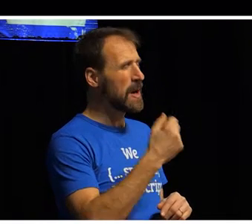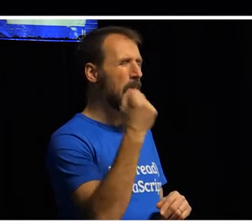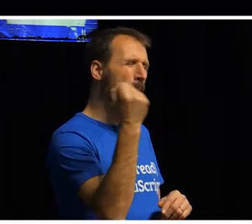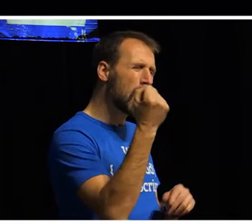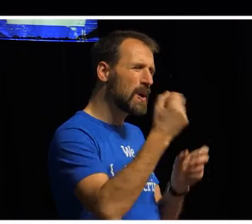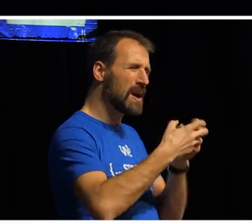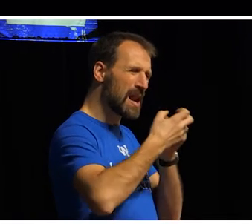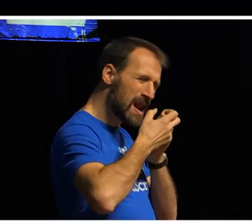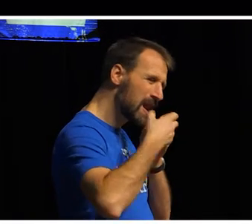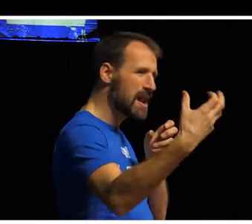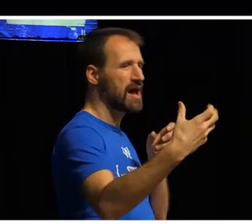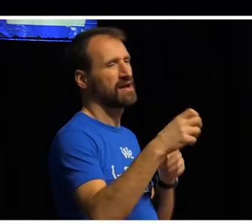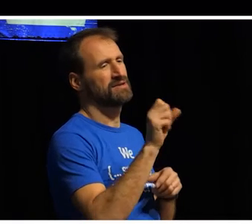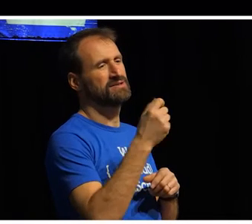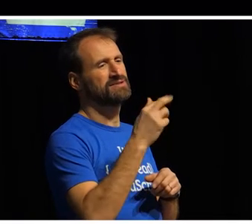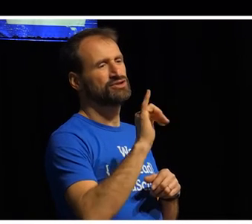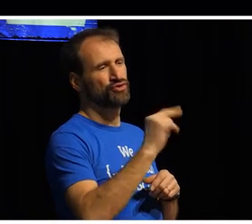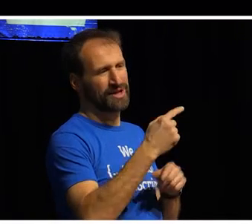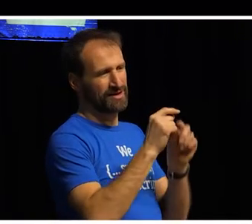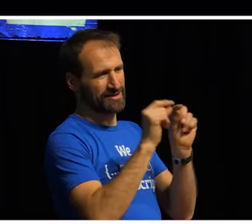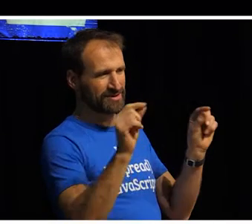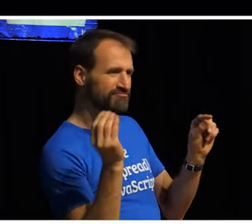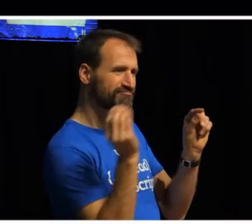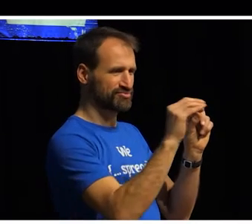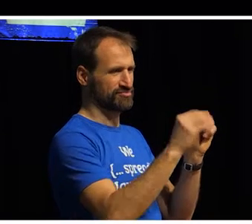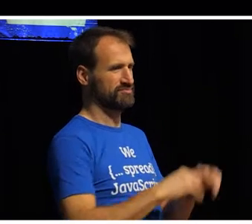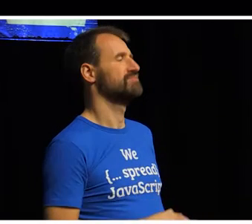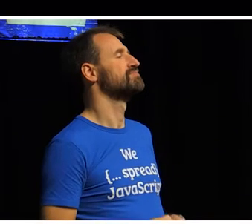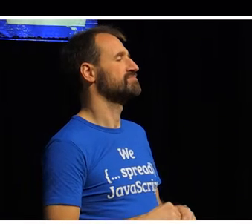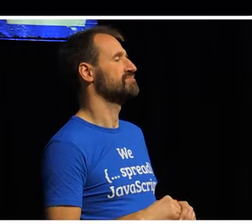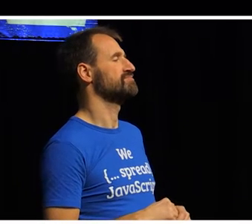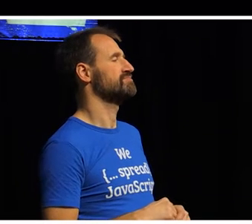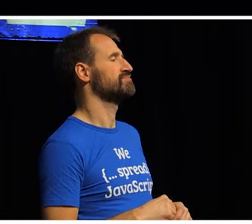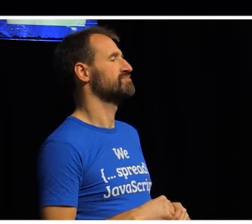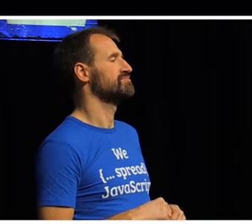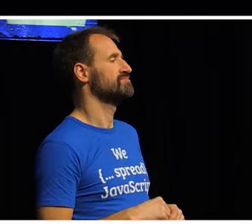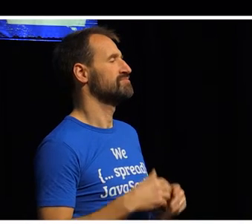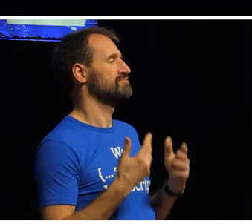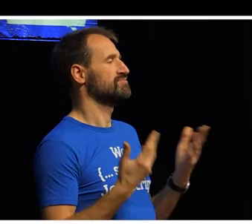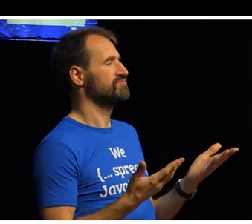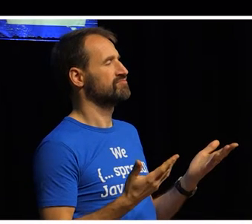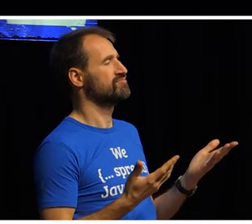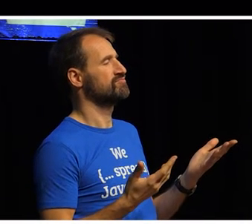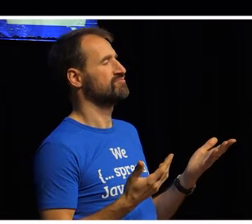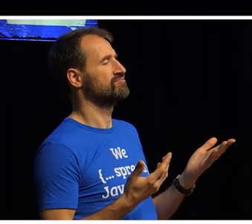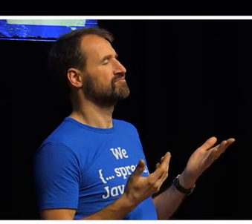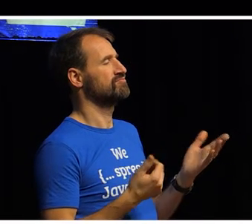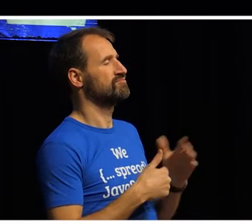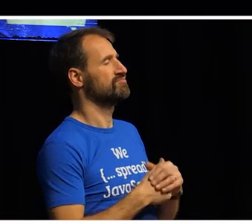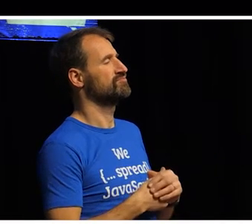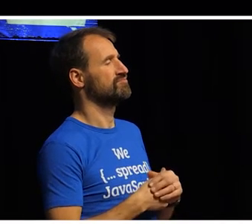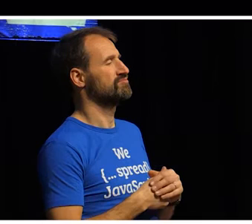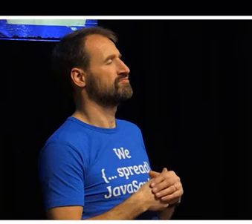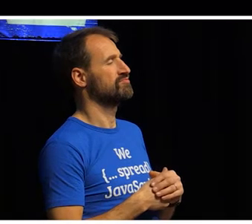so and again I'm just gonna cheat because I have it just to spare myself some timing here and